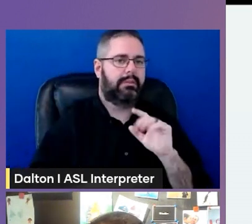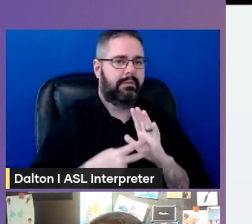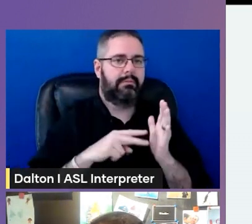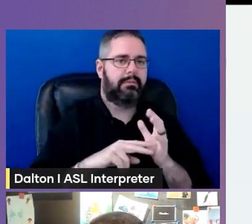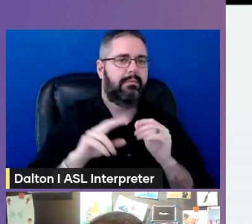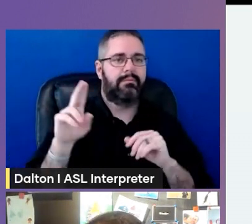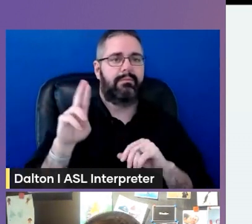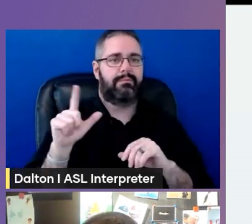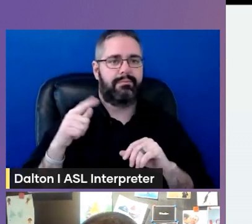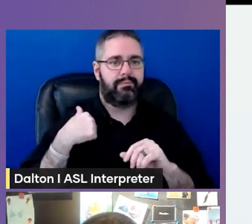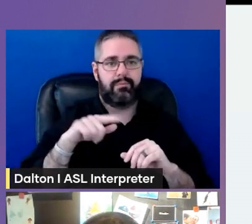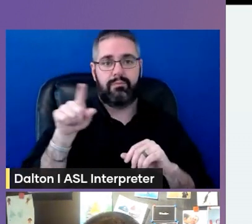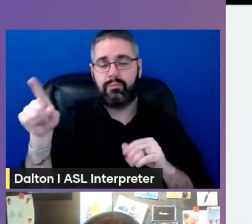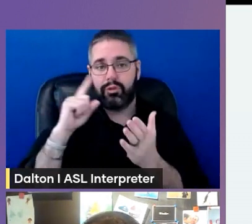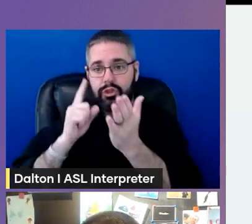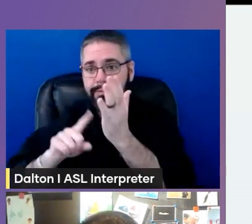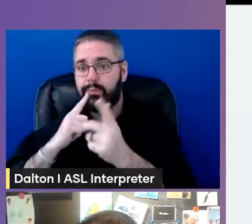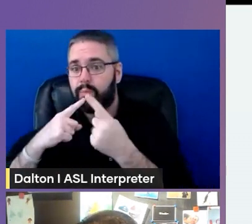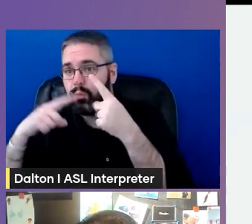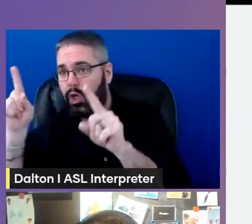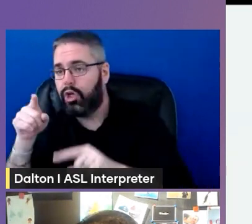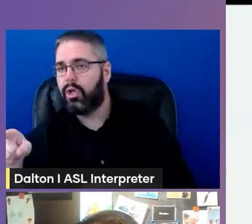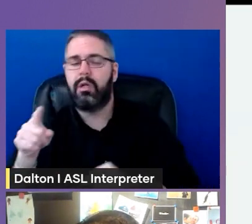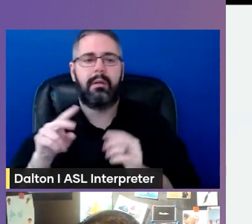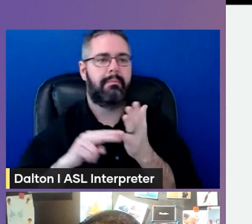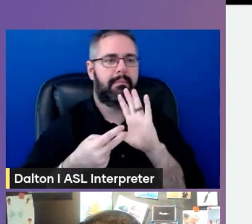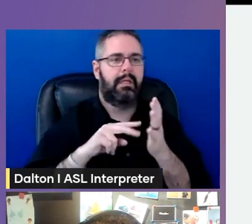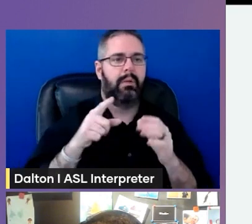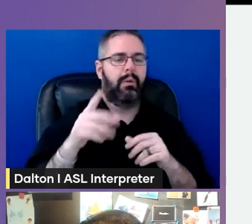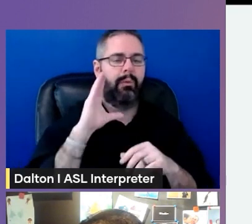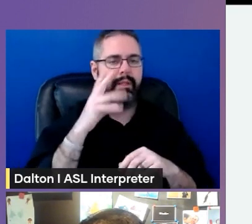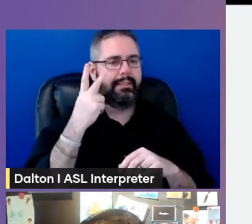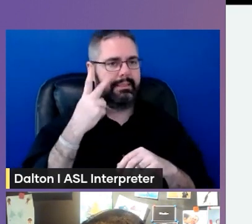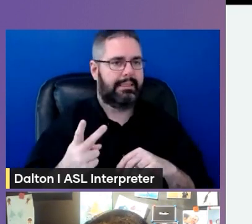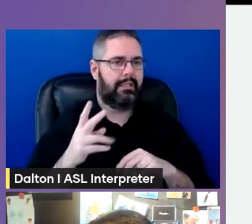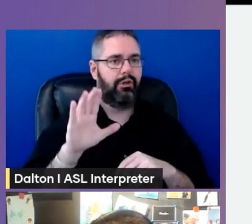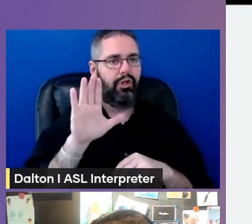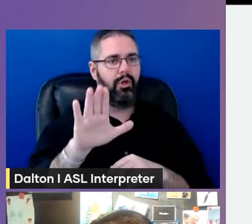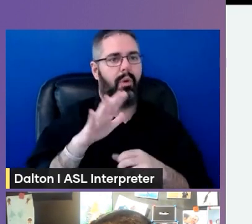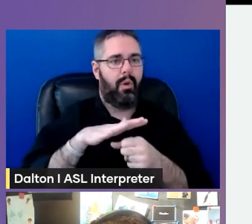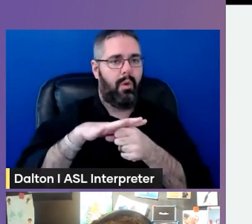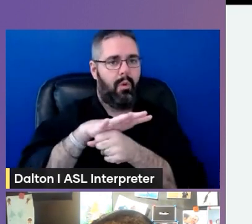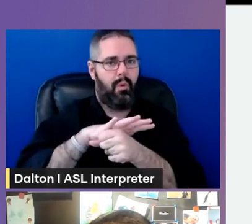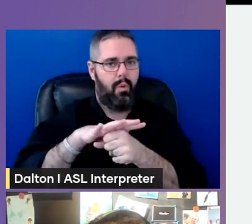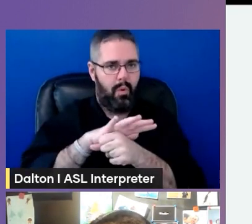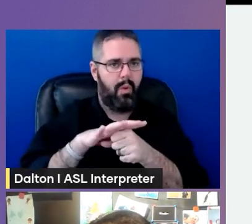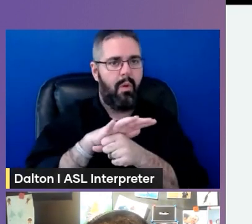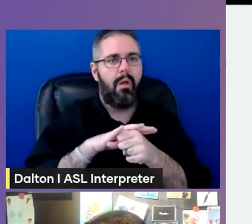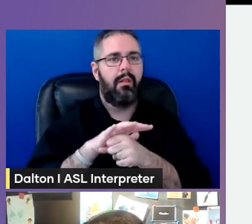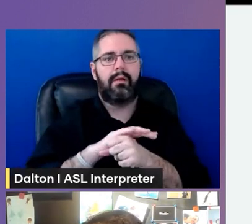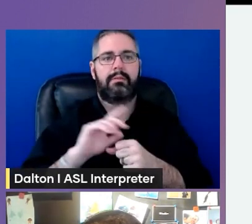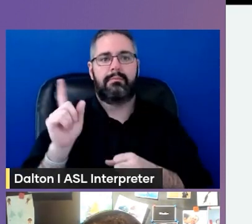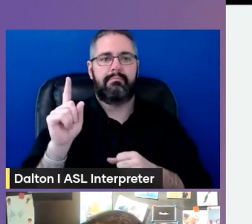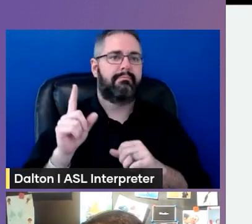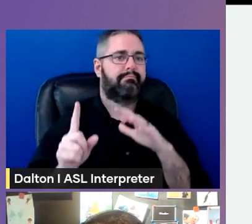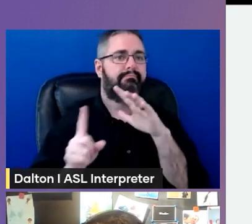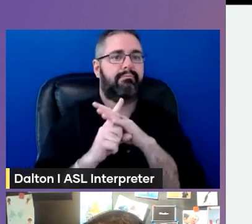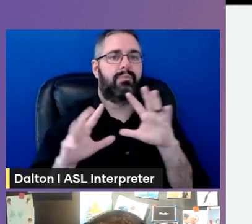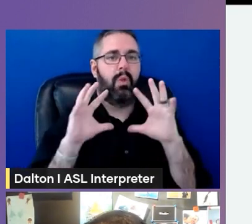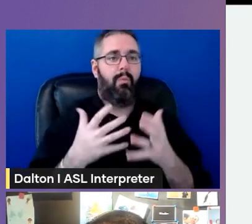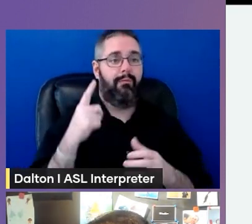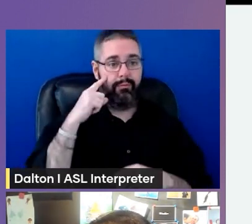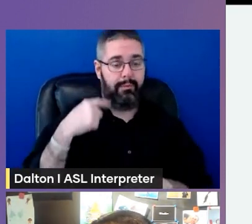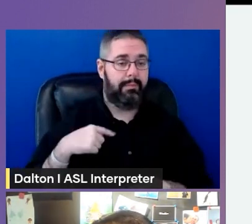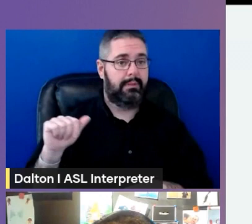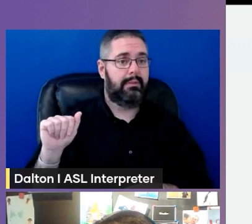go to check if it works. So you're going to see your local pub somewhere in the world. For me, it's going to be Amsterdam.